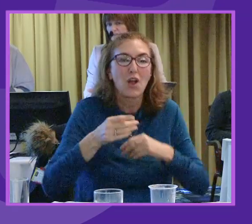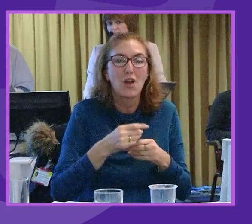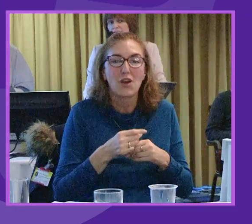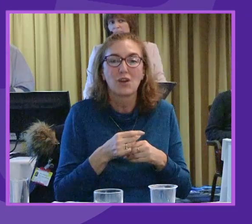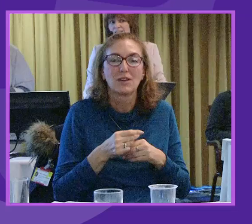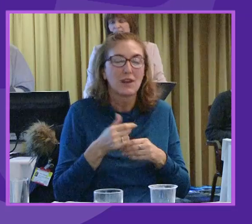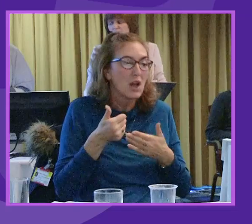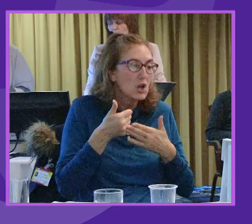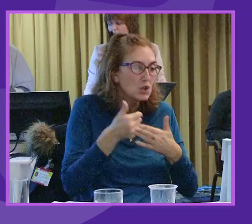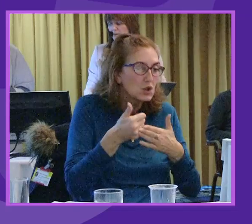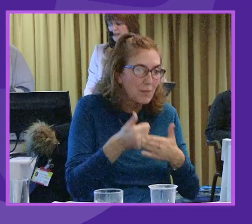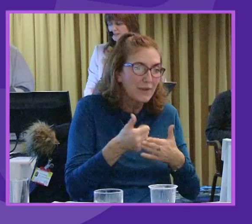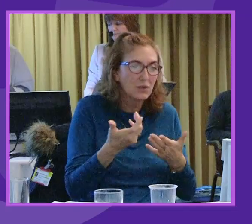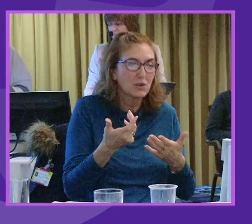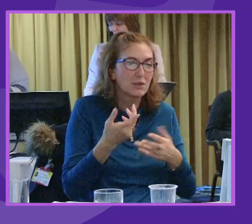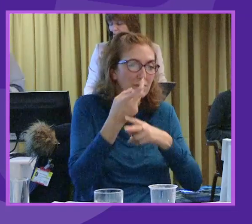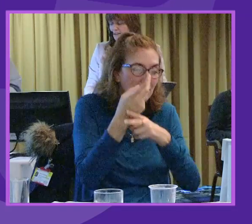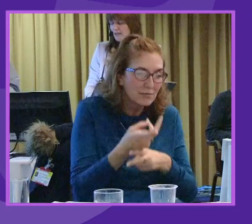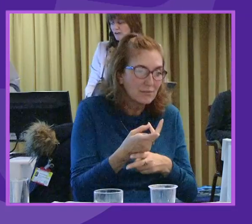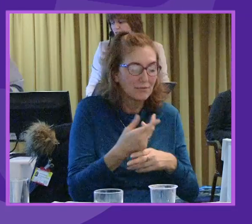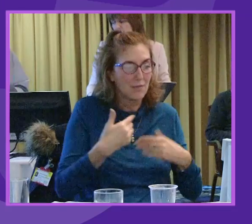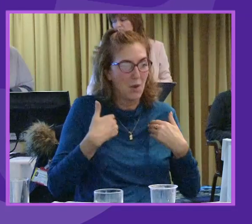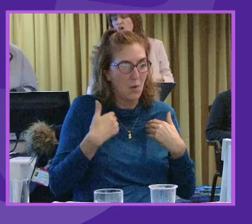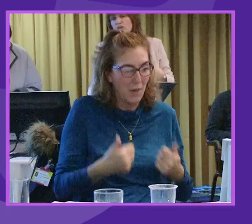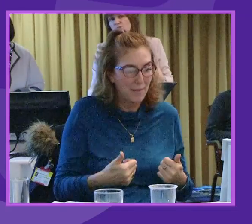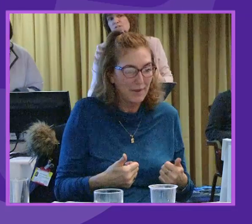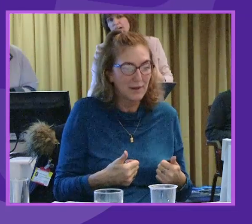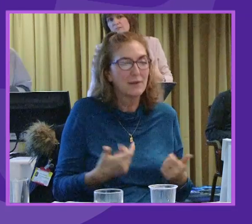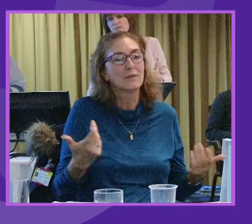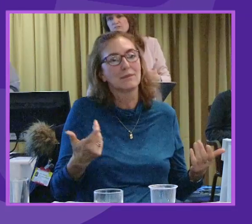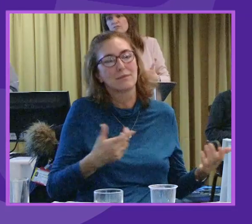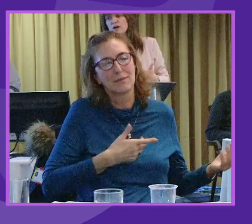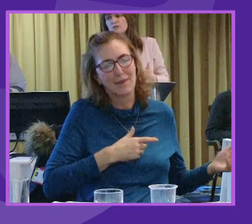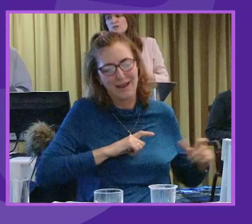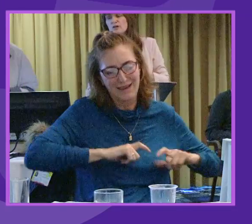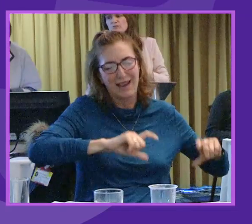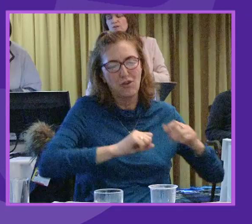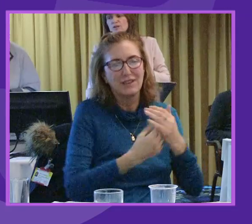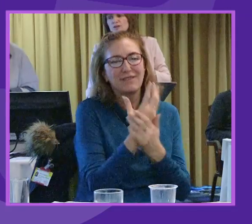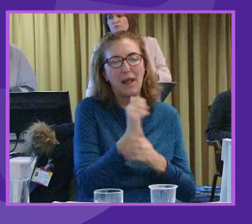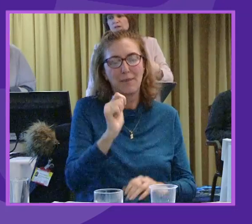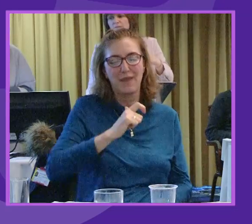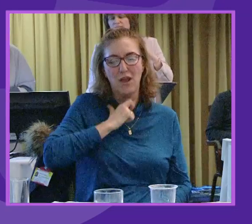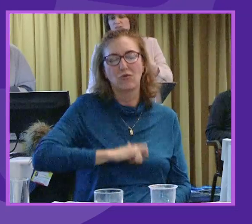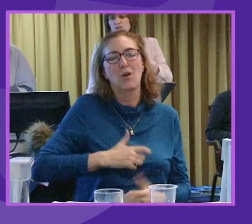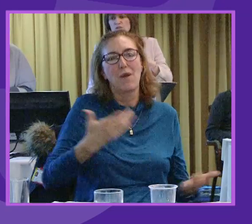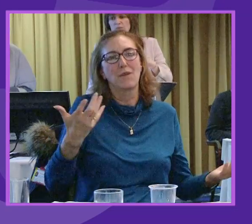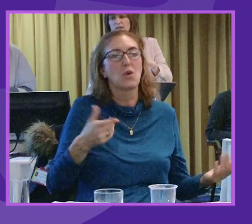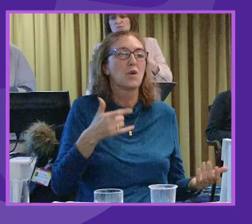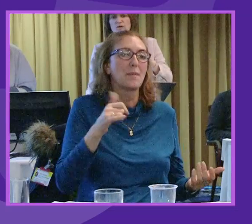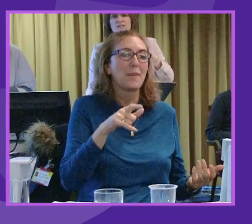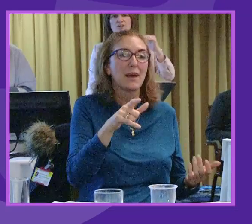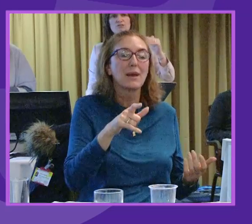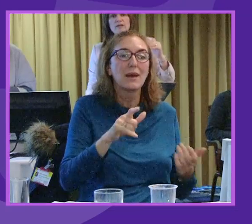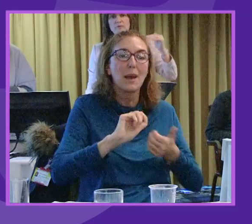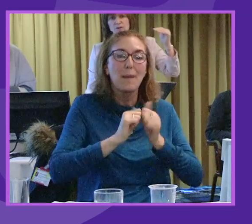phase, supervision and support, and maintaining well-being. And then obviously ongoing development of the role,